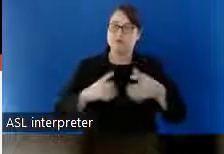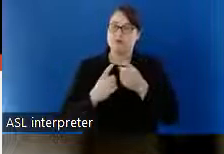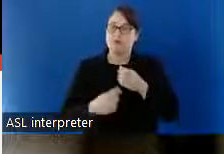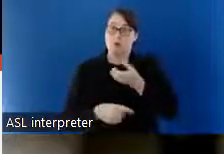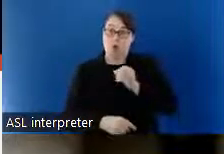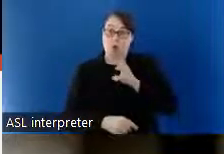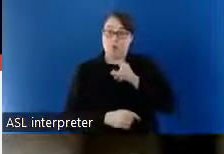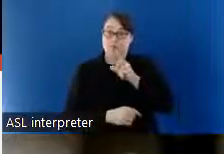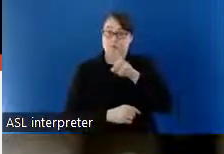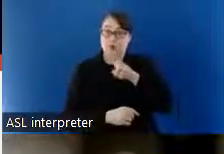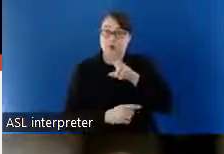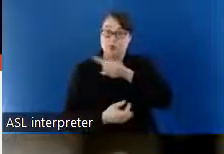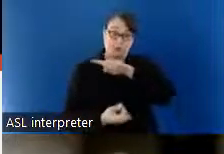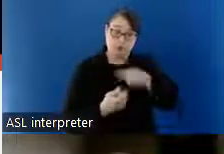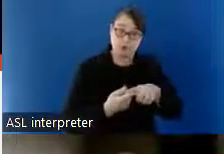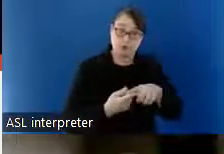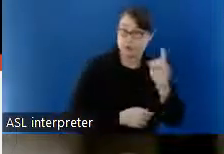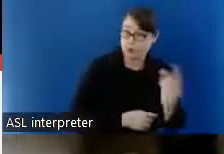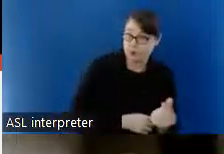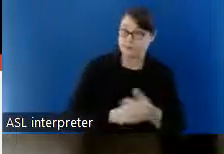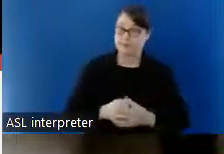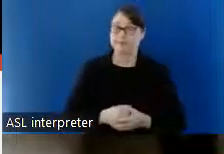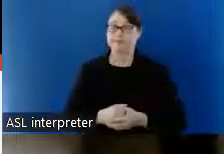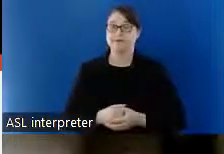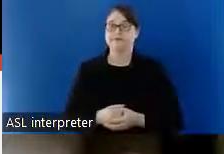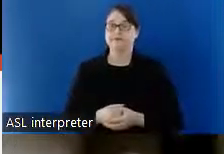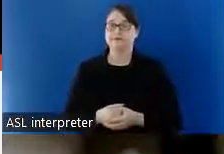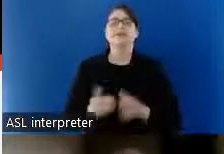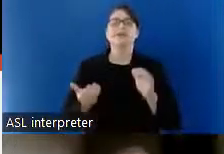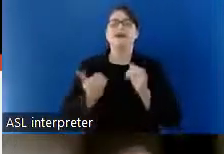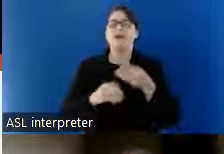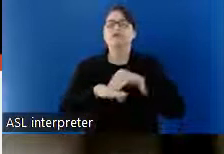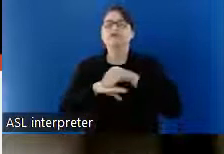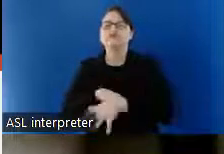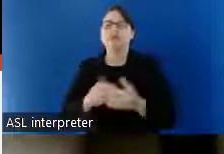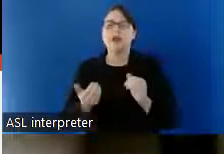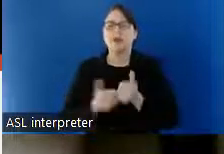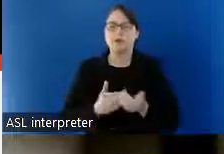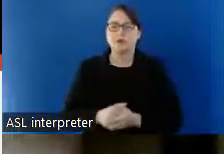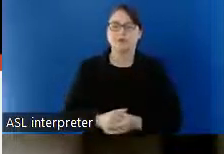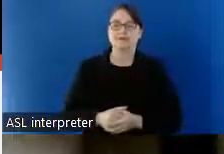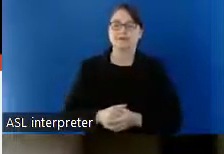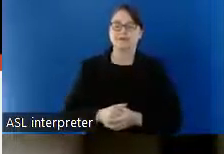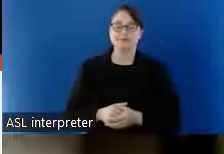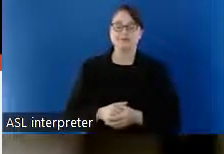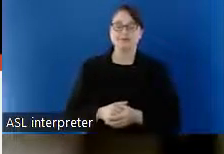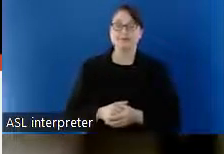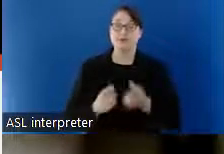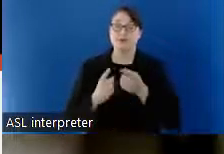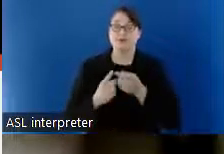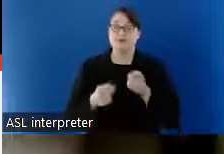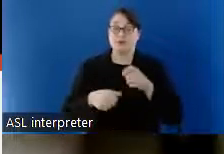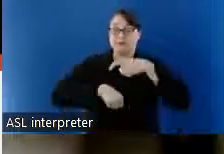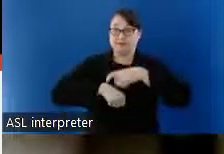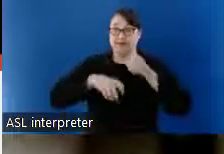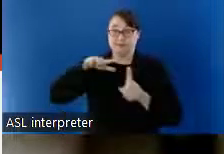So how long can someone transmit monkeypox virus? It's a good question. The virus can be spread from the time symptoms start